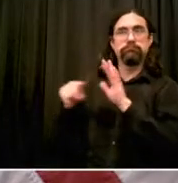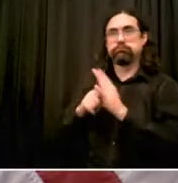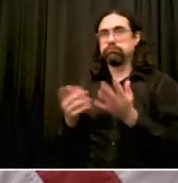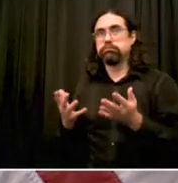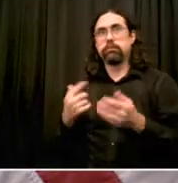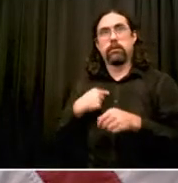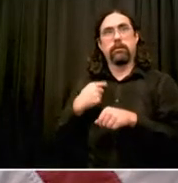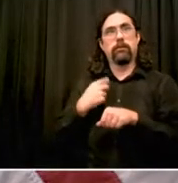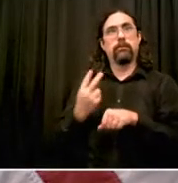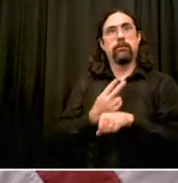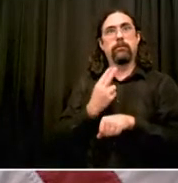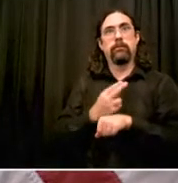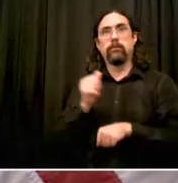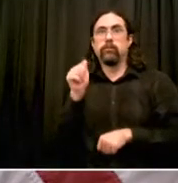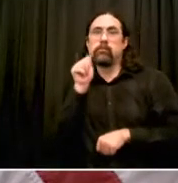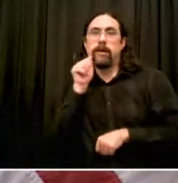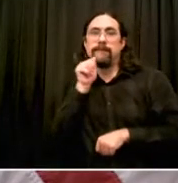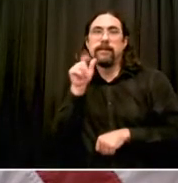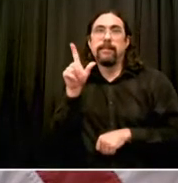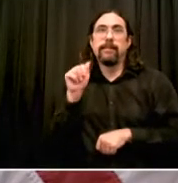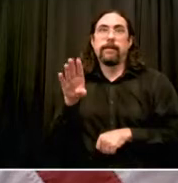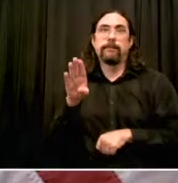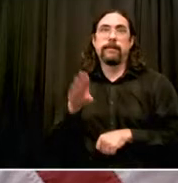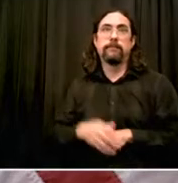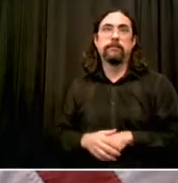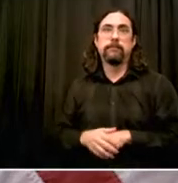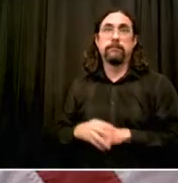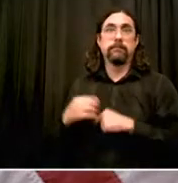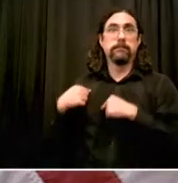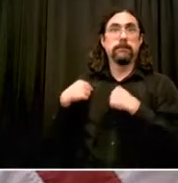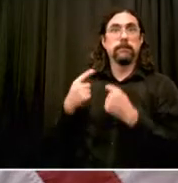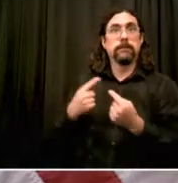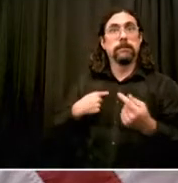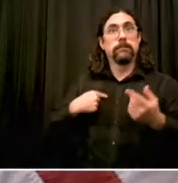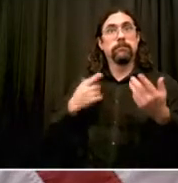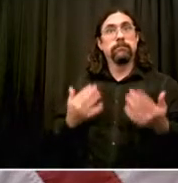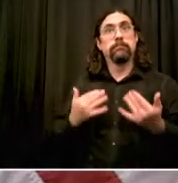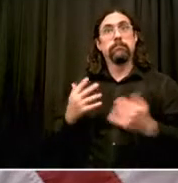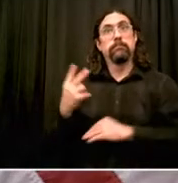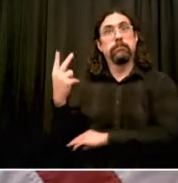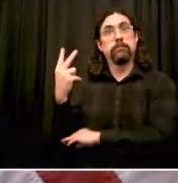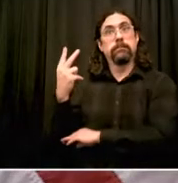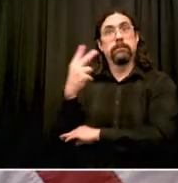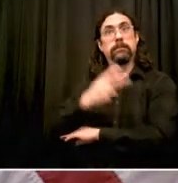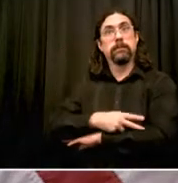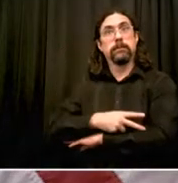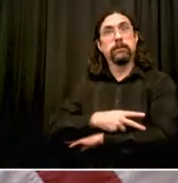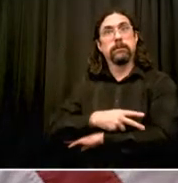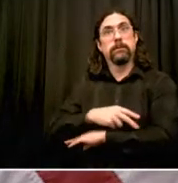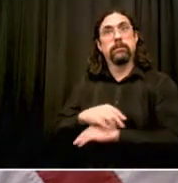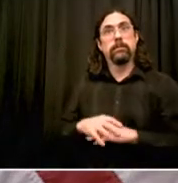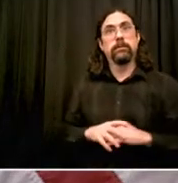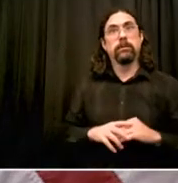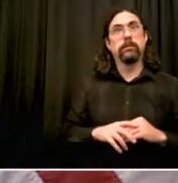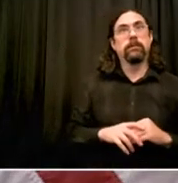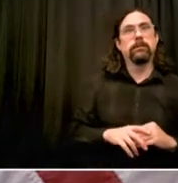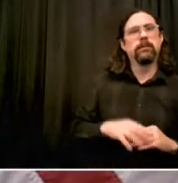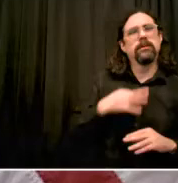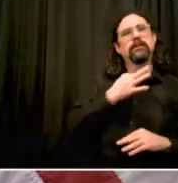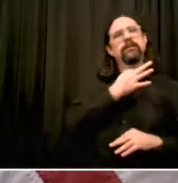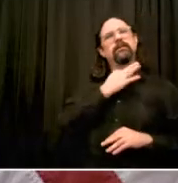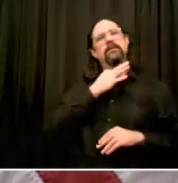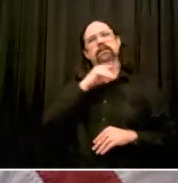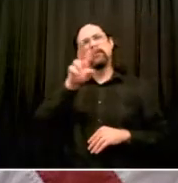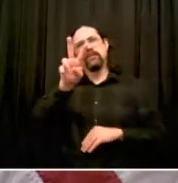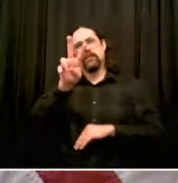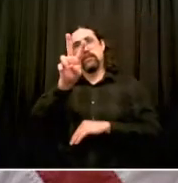median or the average? And does that include both hospital sites and private labs like Quest Diagnostics? Yeah, let me have Ted and Jay answer, but let me just